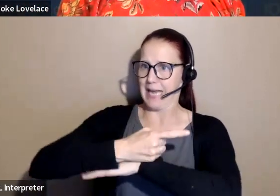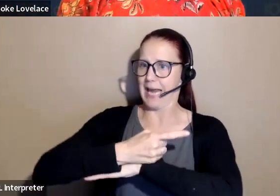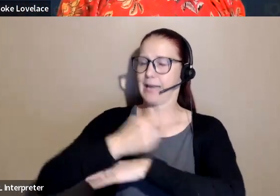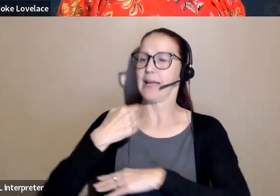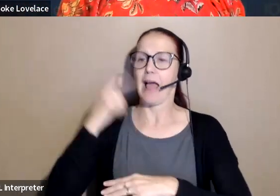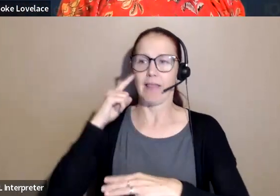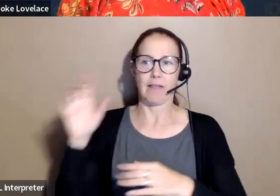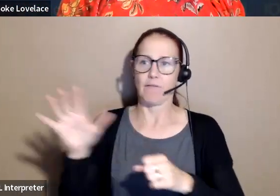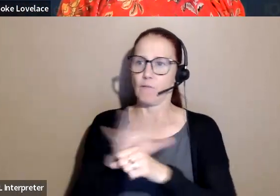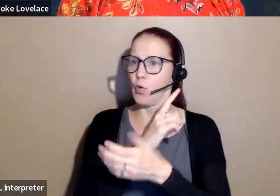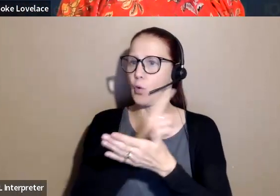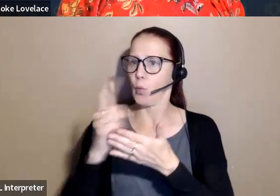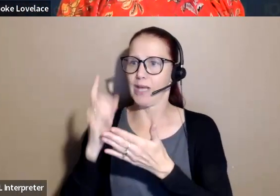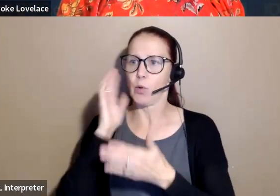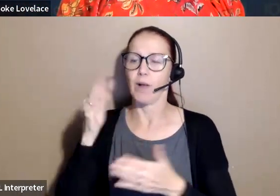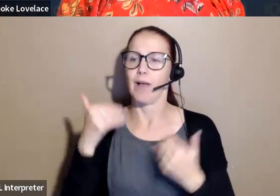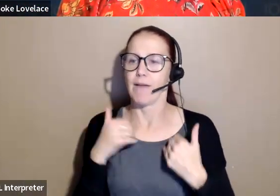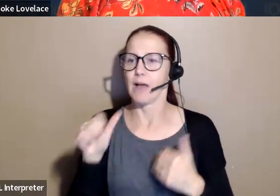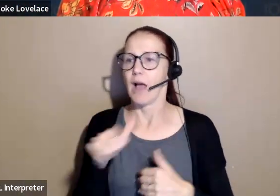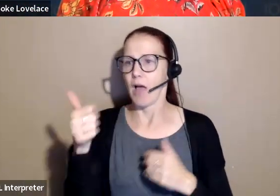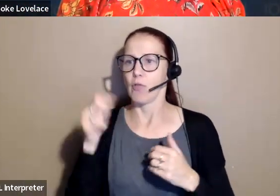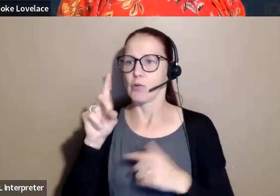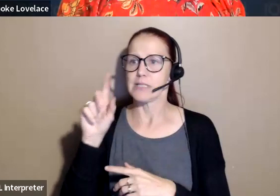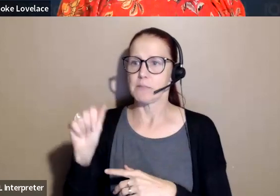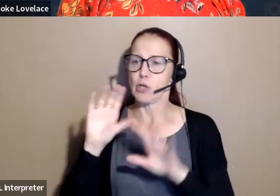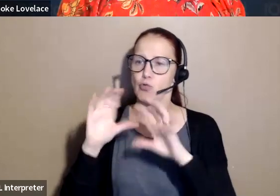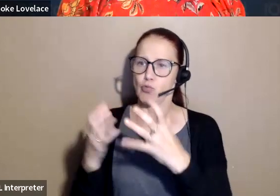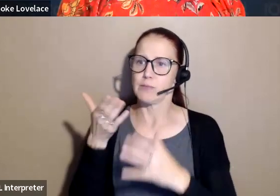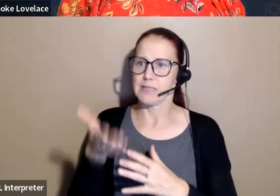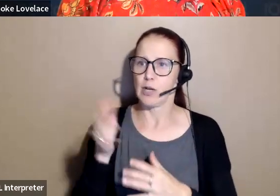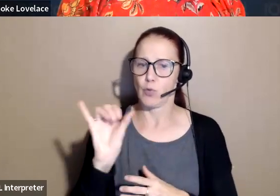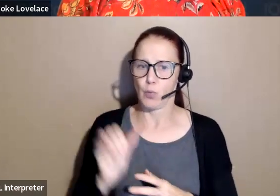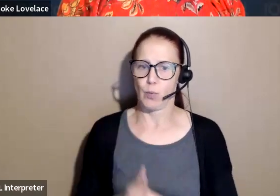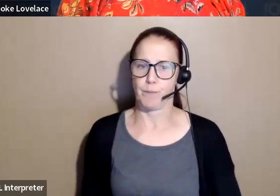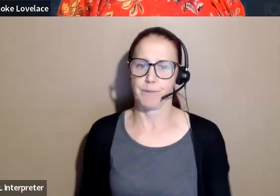whole week there will be other disability groups there. So